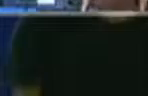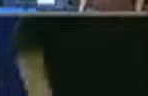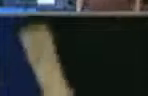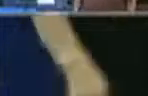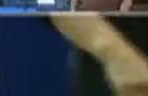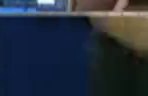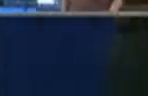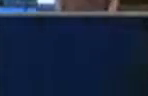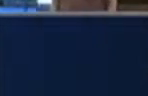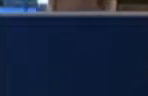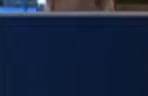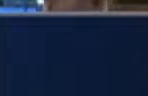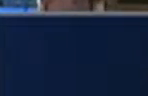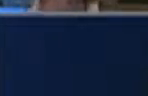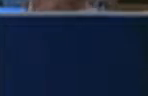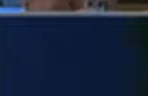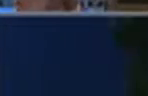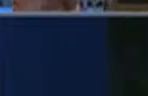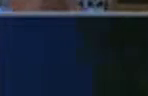Thank you for sharing this with us.